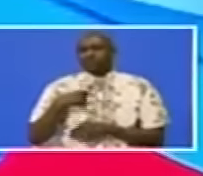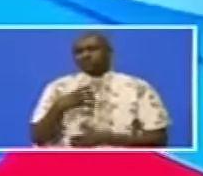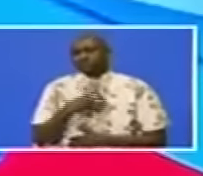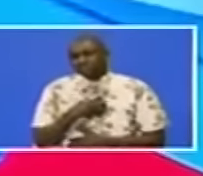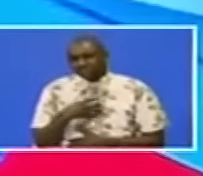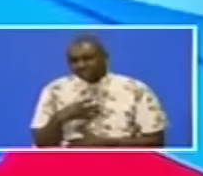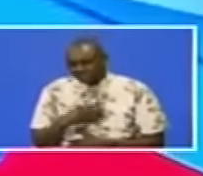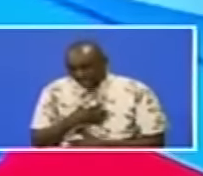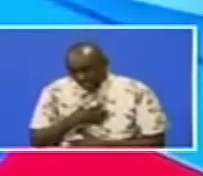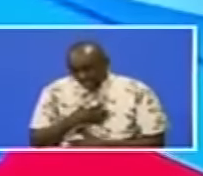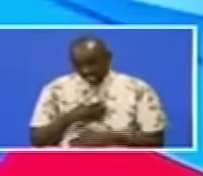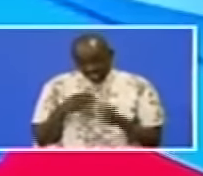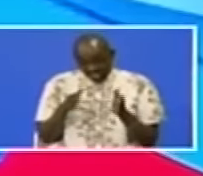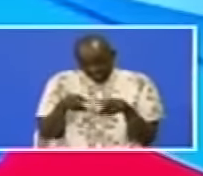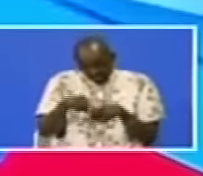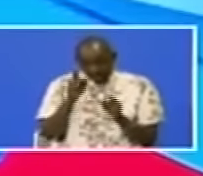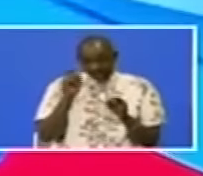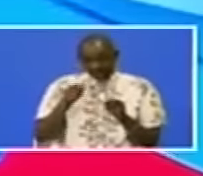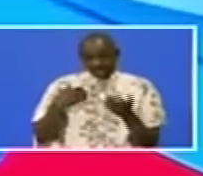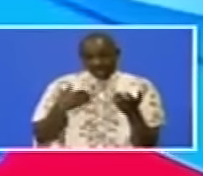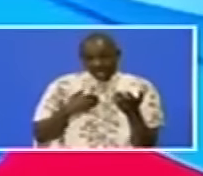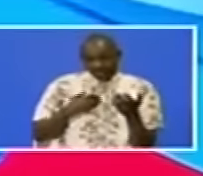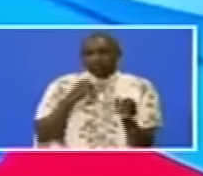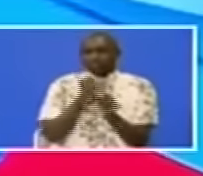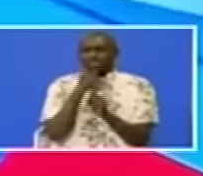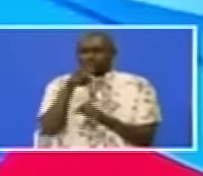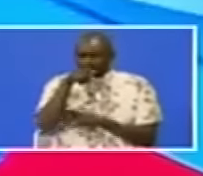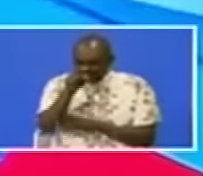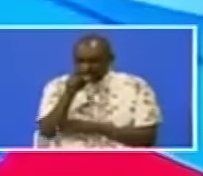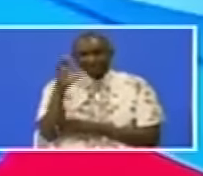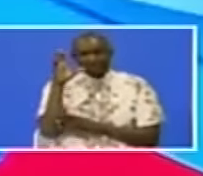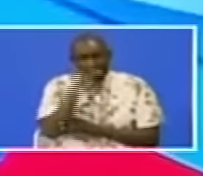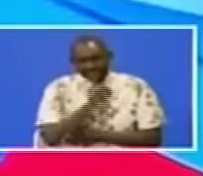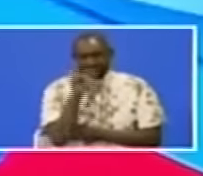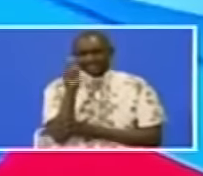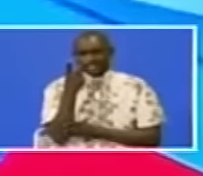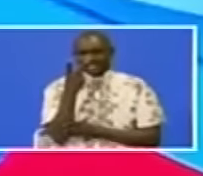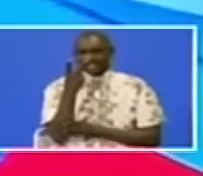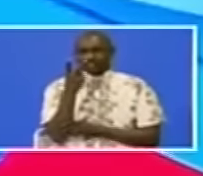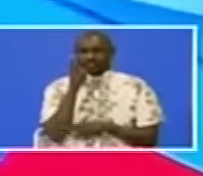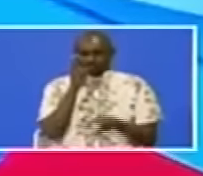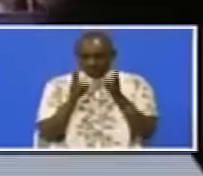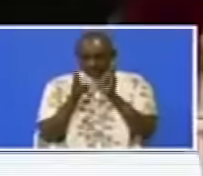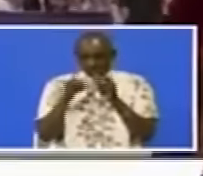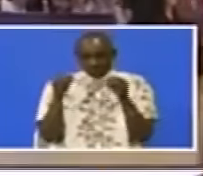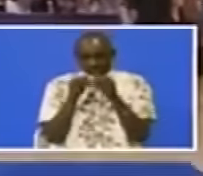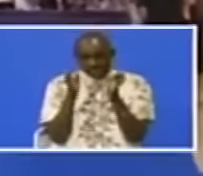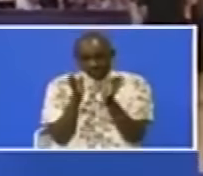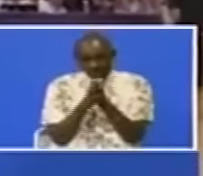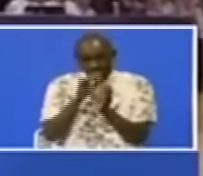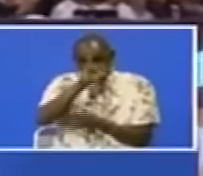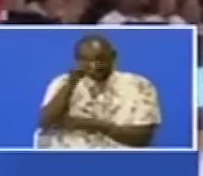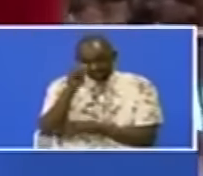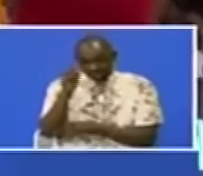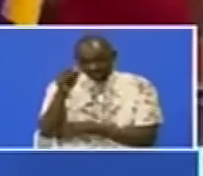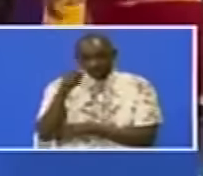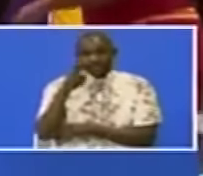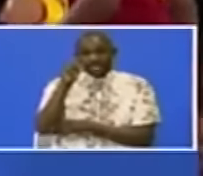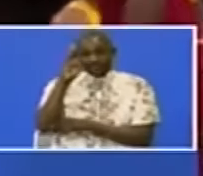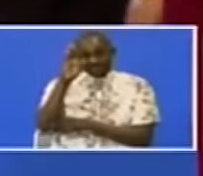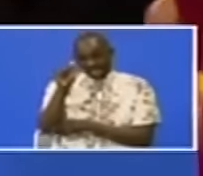ignored his constantly sore right shoulder to make sure he did miss his 22nd meeting with James on an NBA